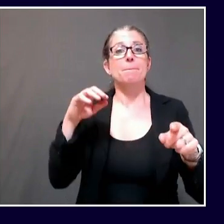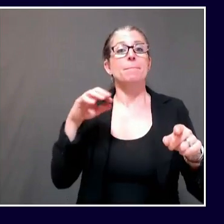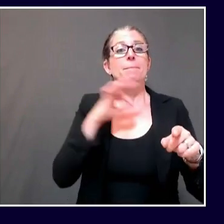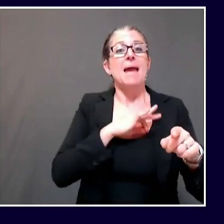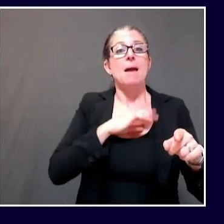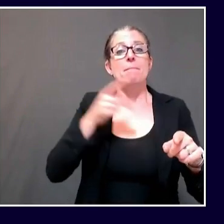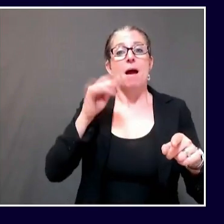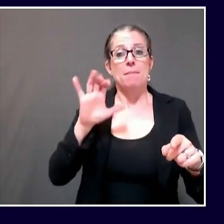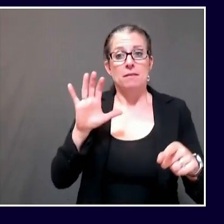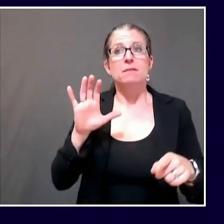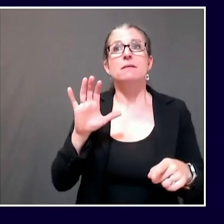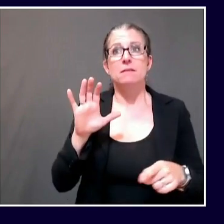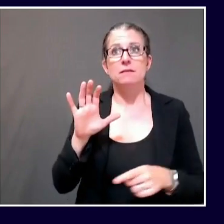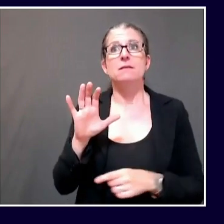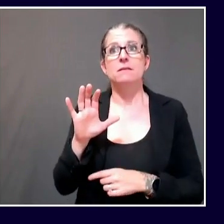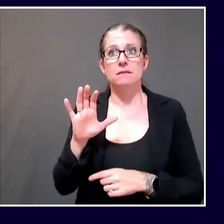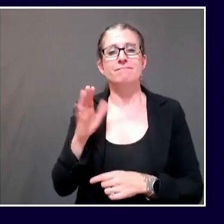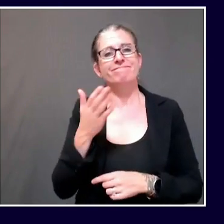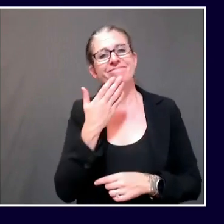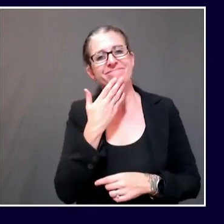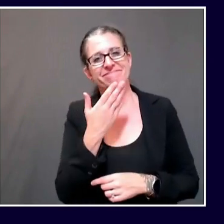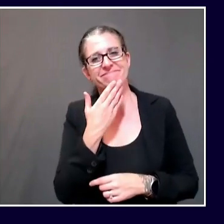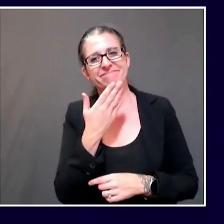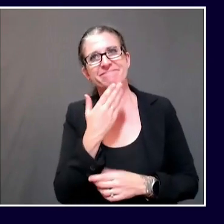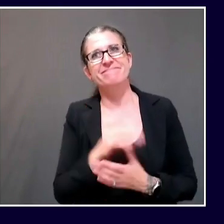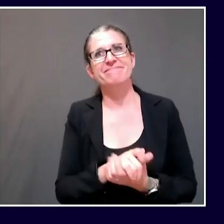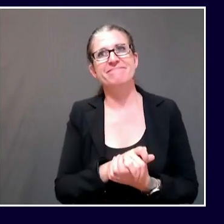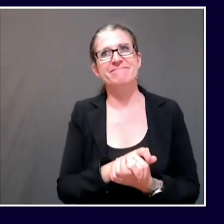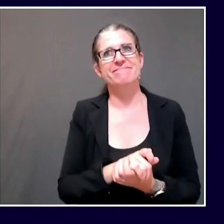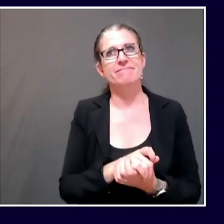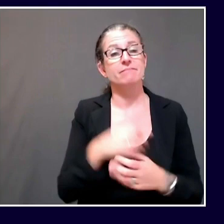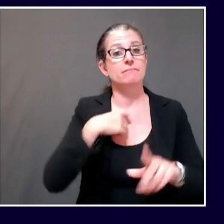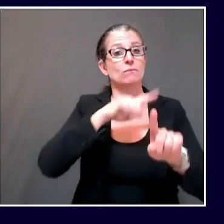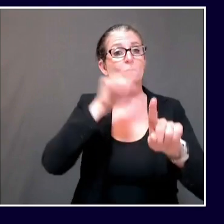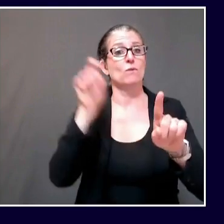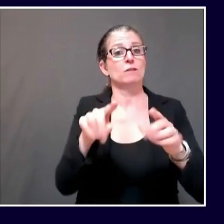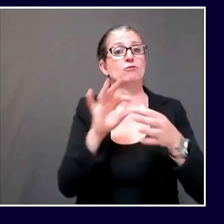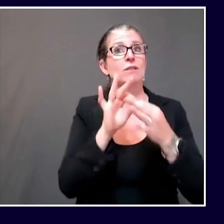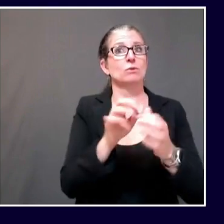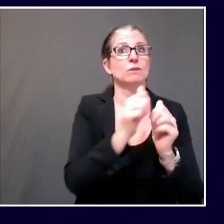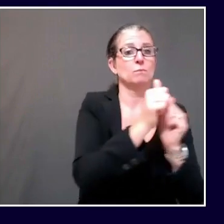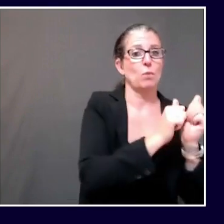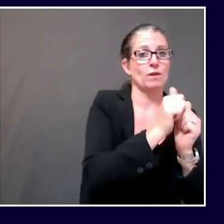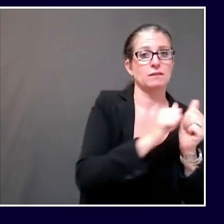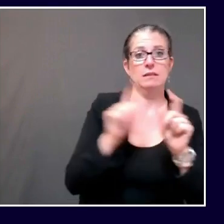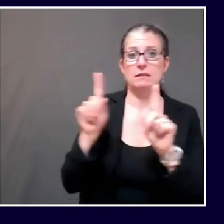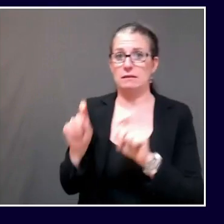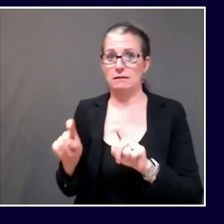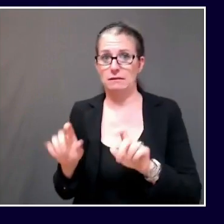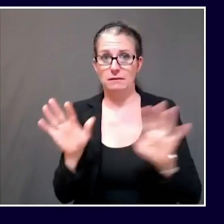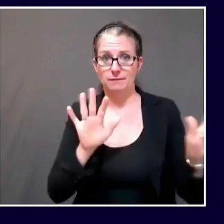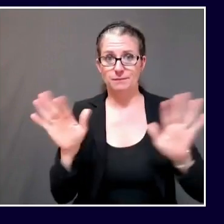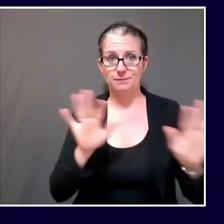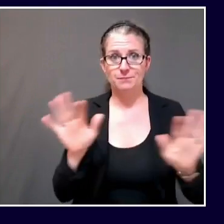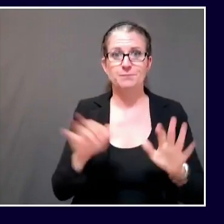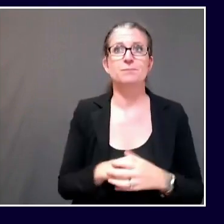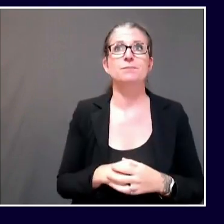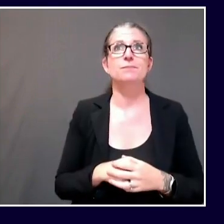about testing. Following up on Joe's questions, Commissioner, I'm still a little